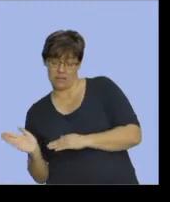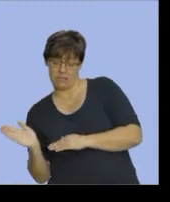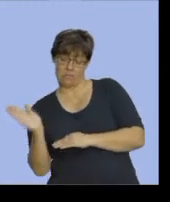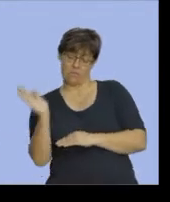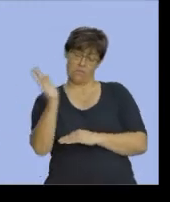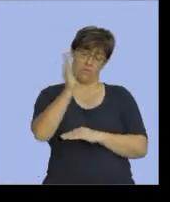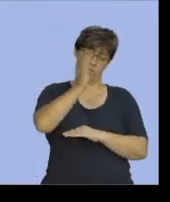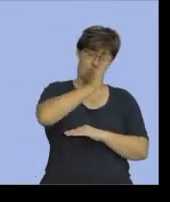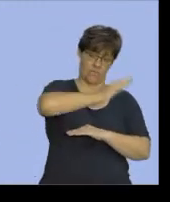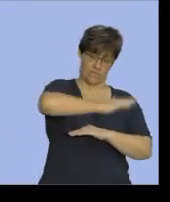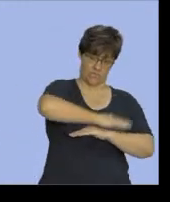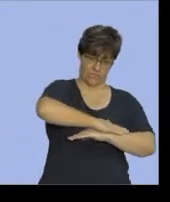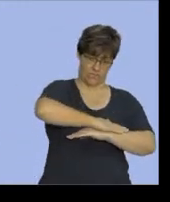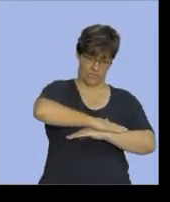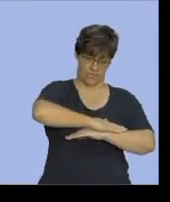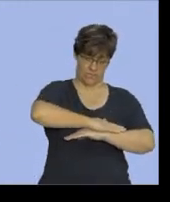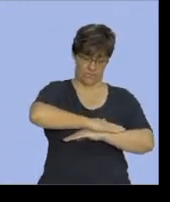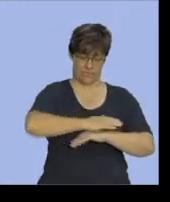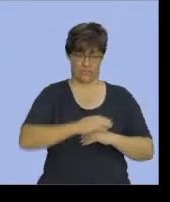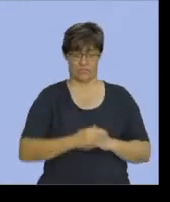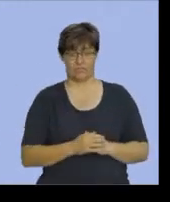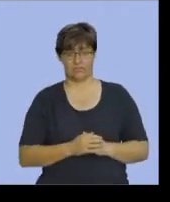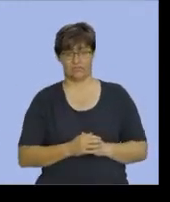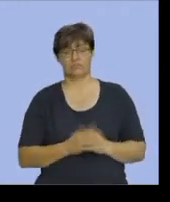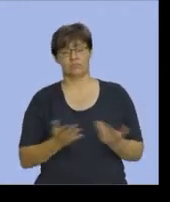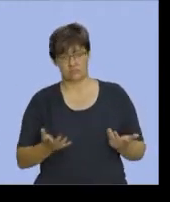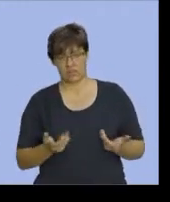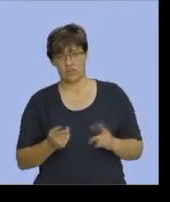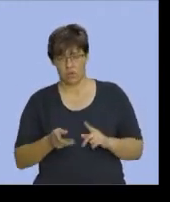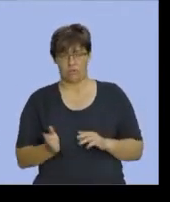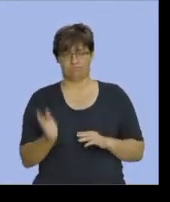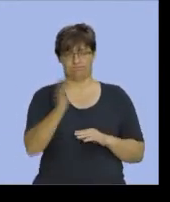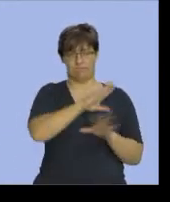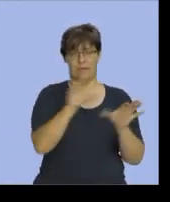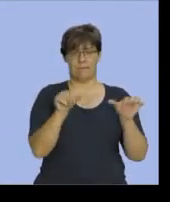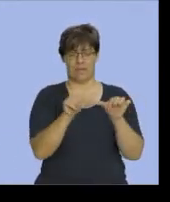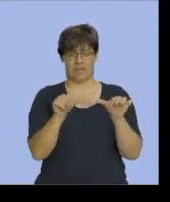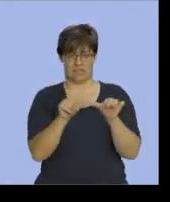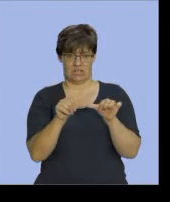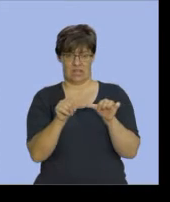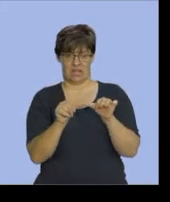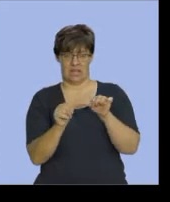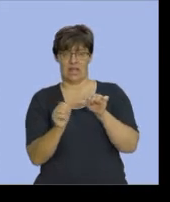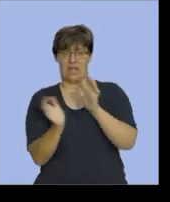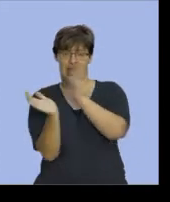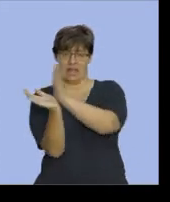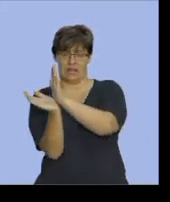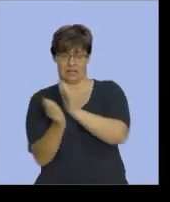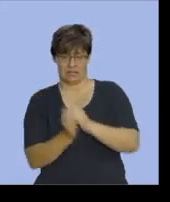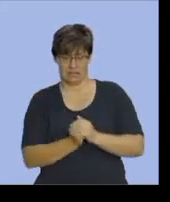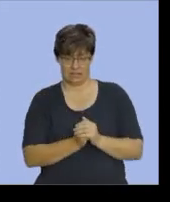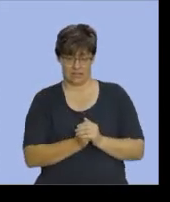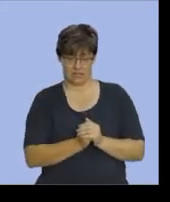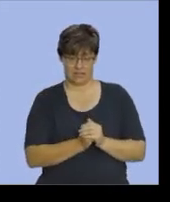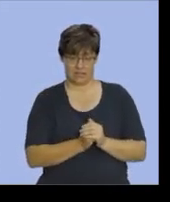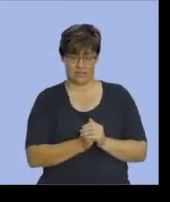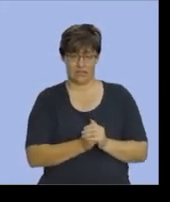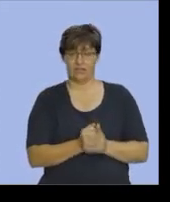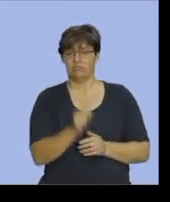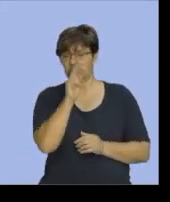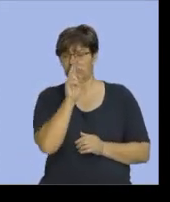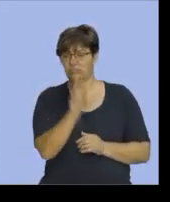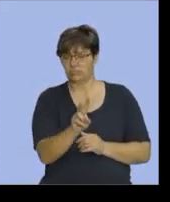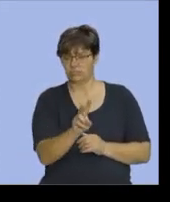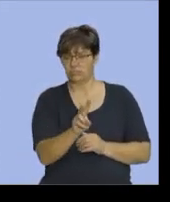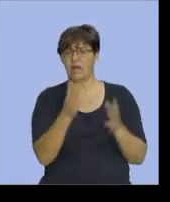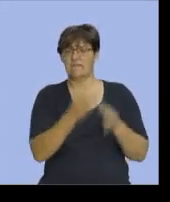x-axis and we move in an anti-clockwise direction when you're trying to measure angles. But now